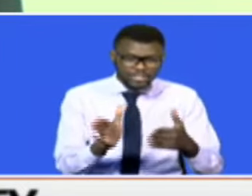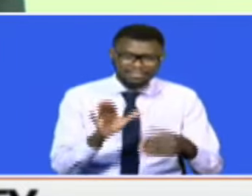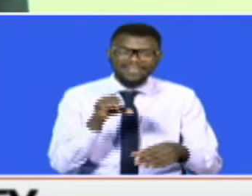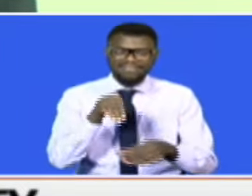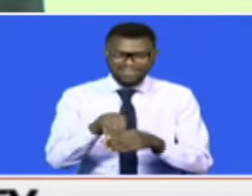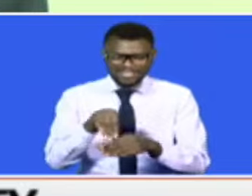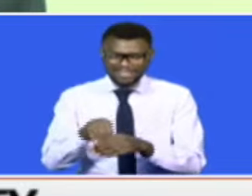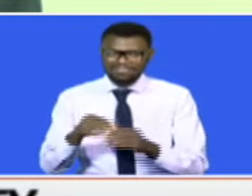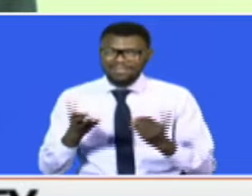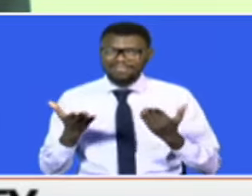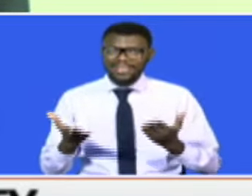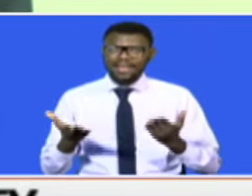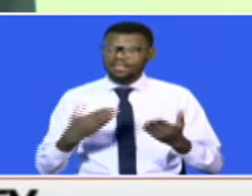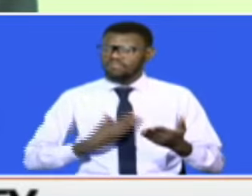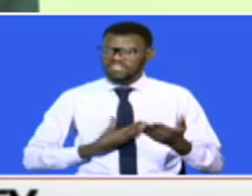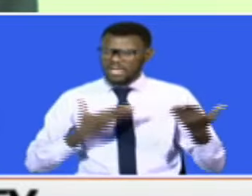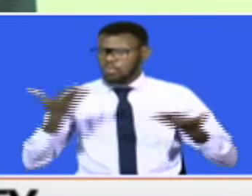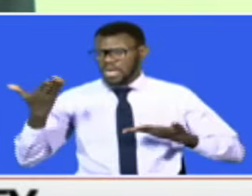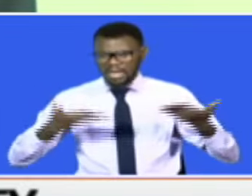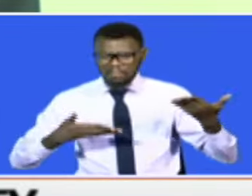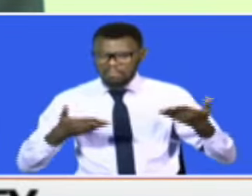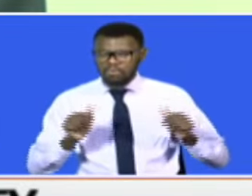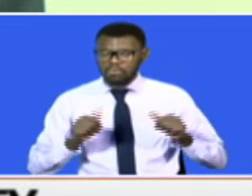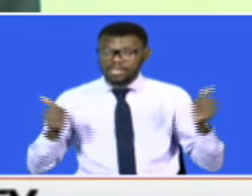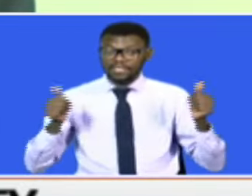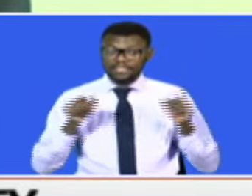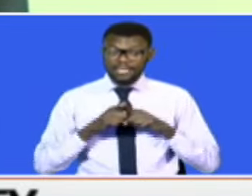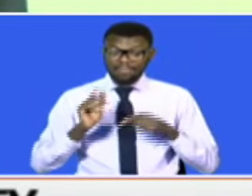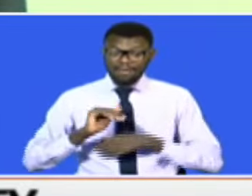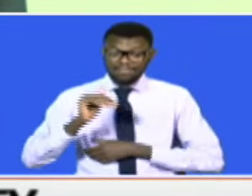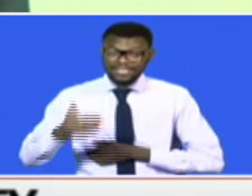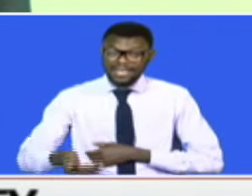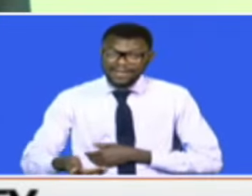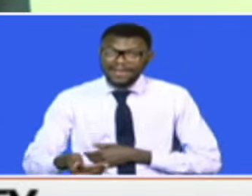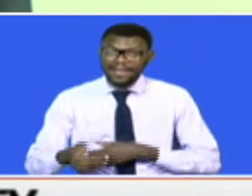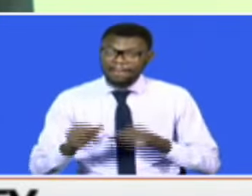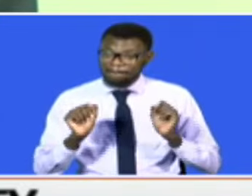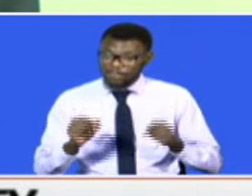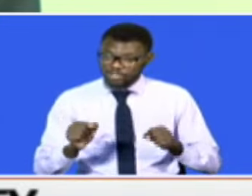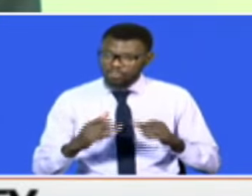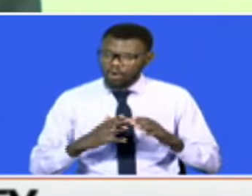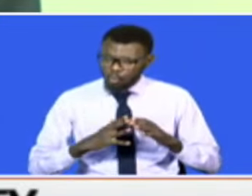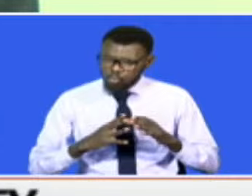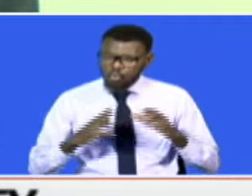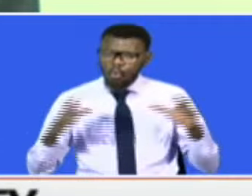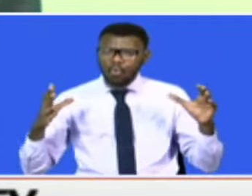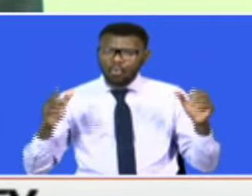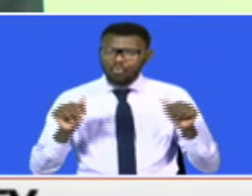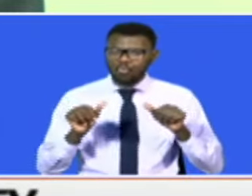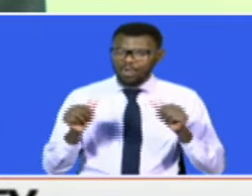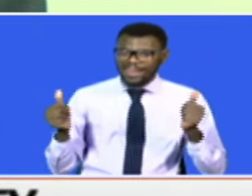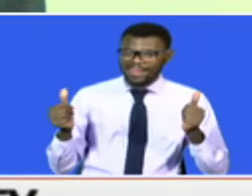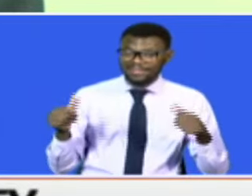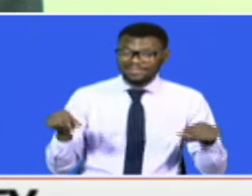It's a city that welcomes visitors. It's a town that has a huge potential for growth, and it's a town